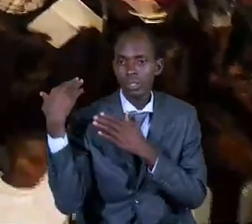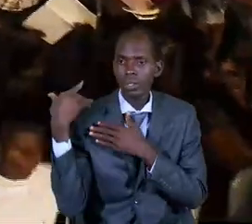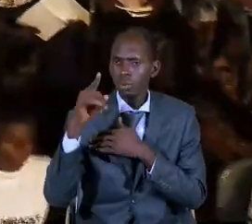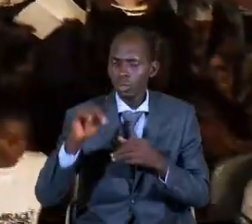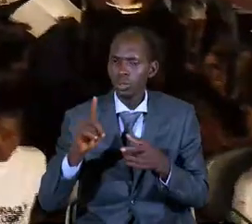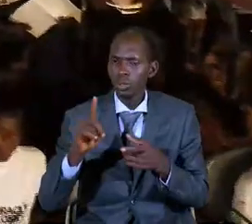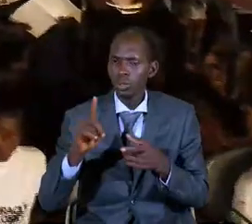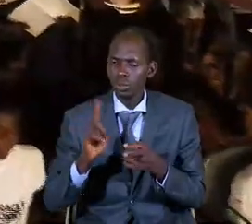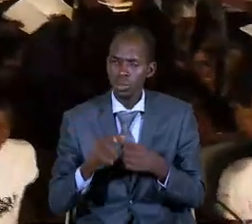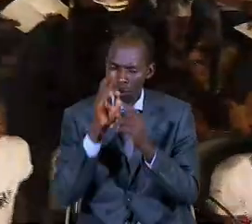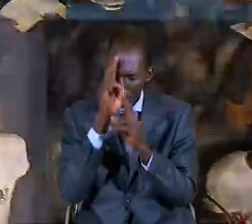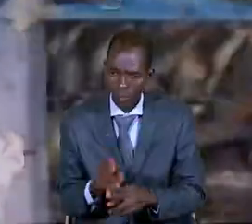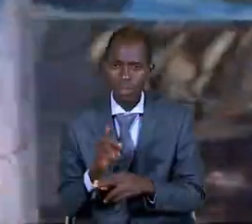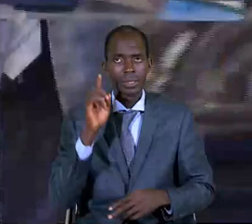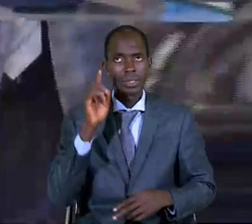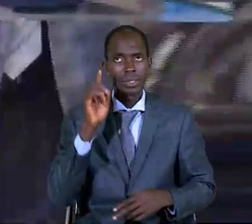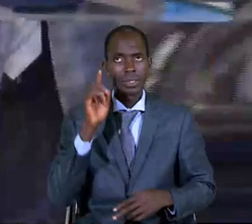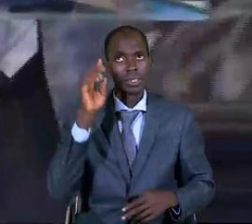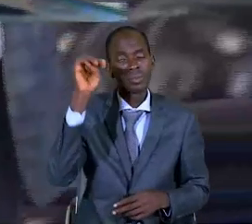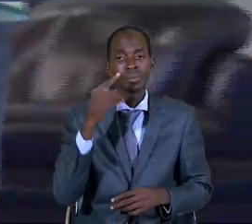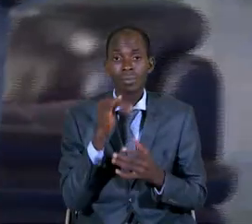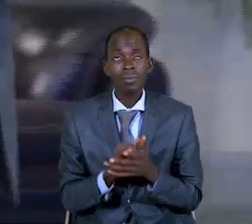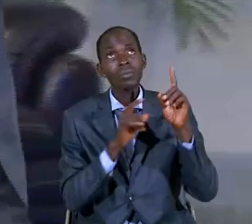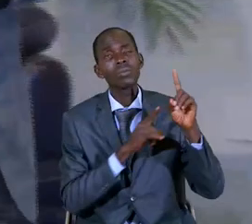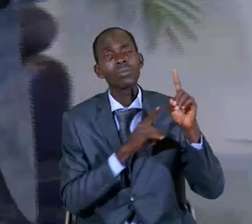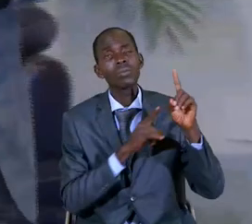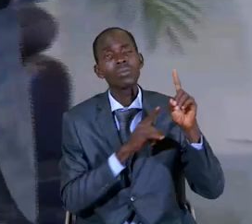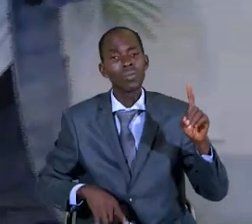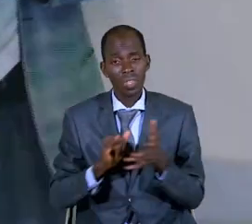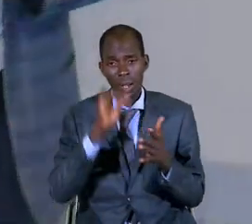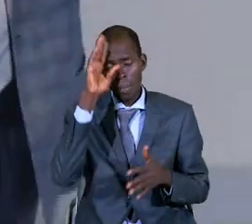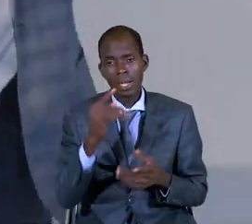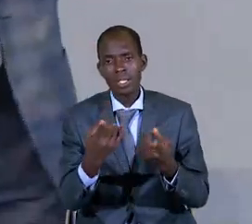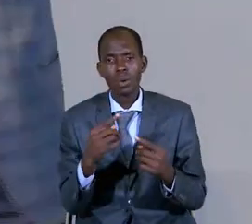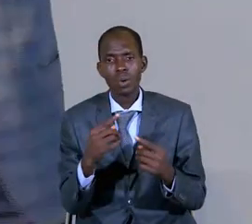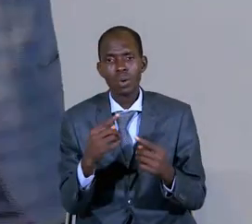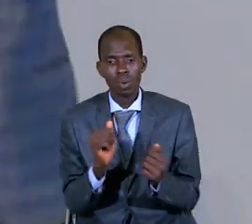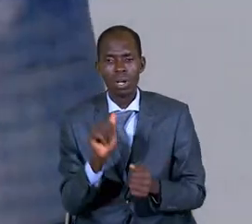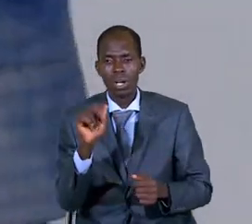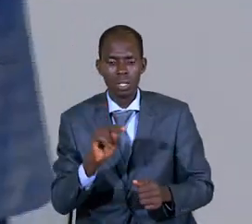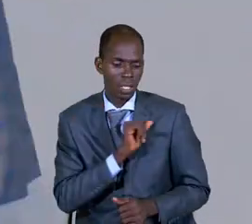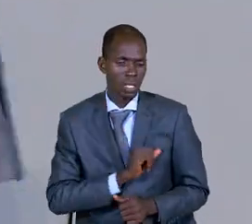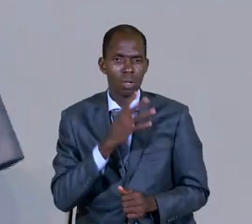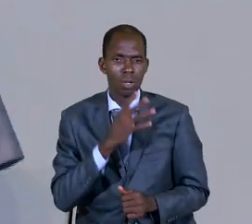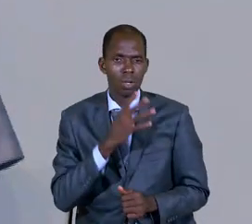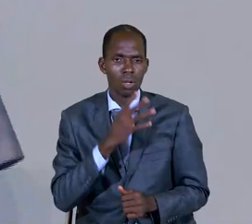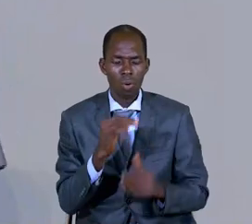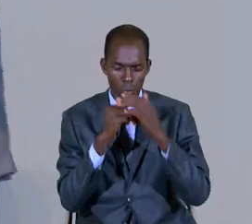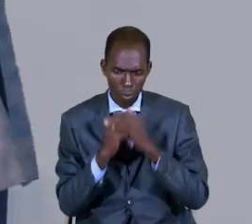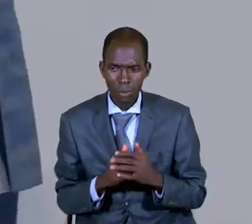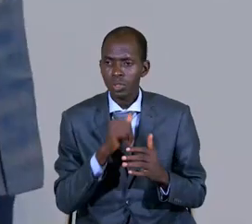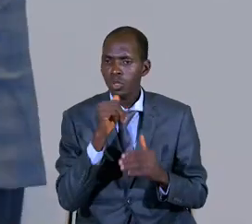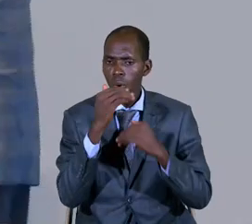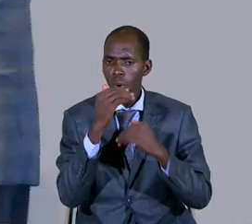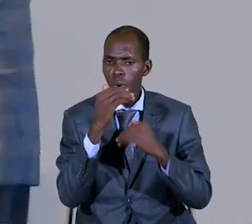him. He said, Lord. He came with an attitude of worship. He wasn't going to worship himself or worship